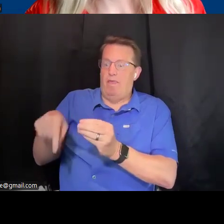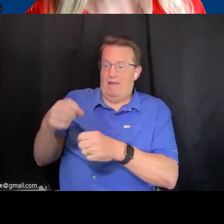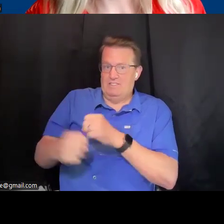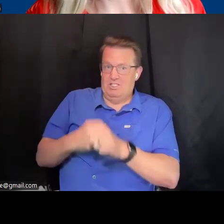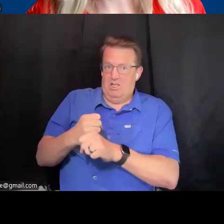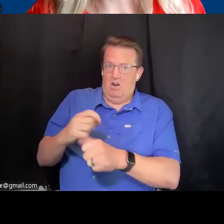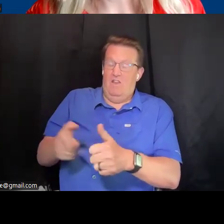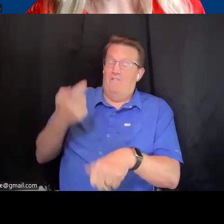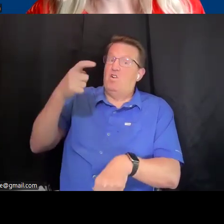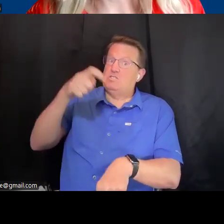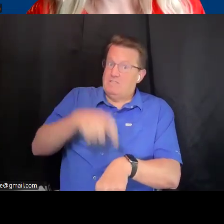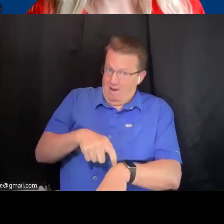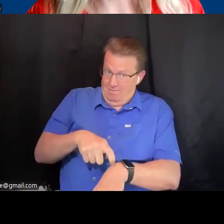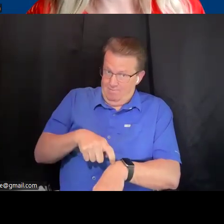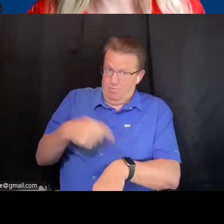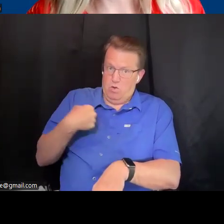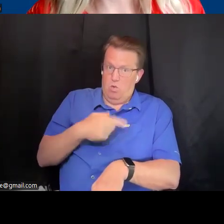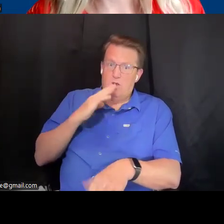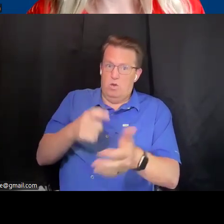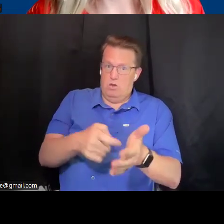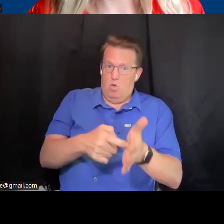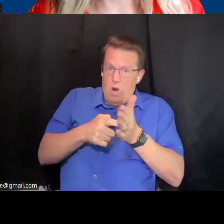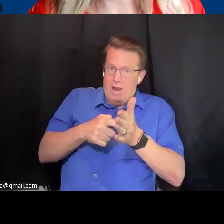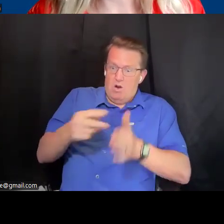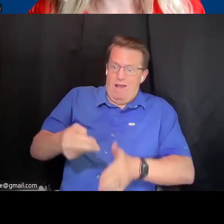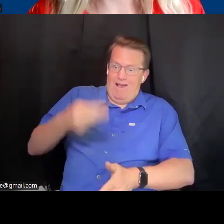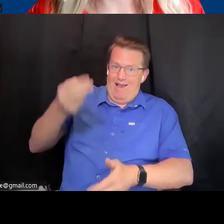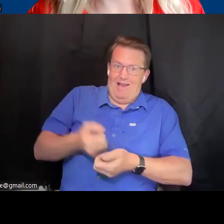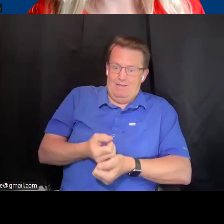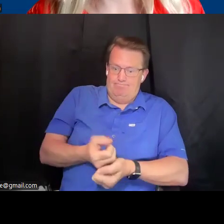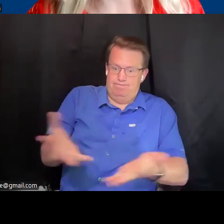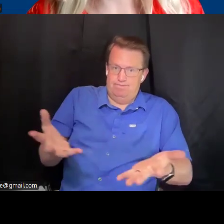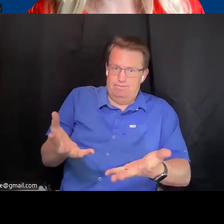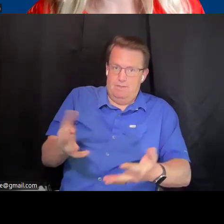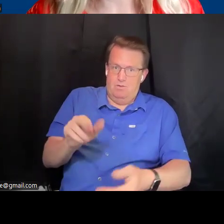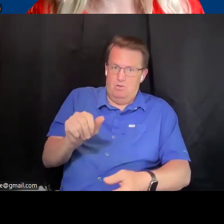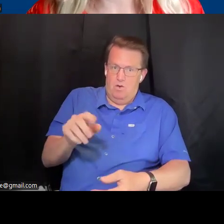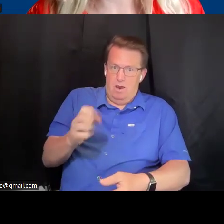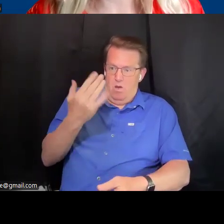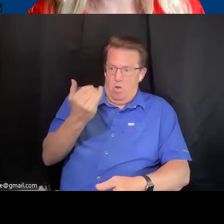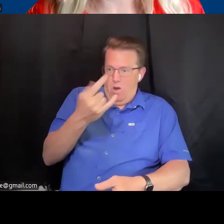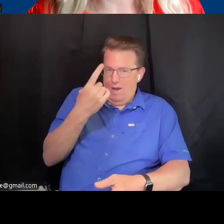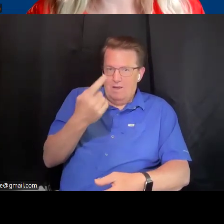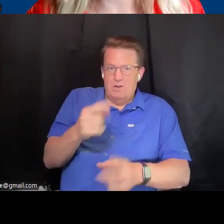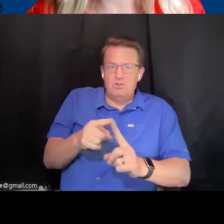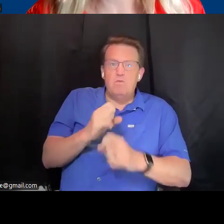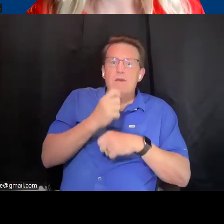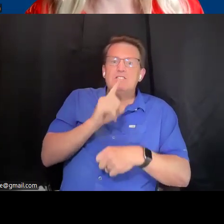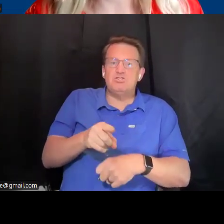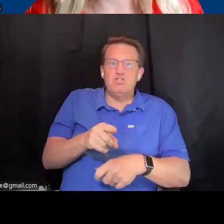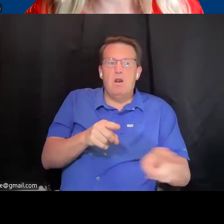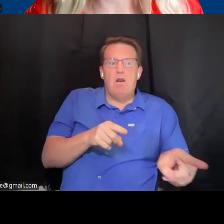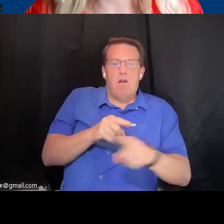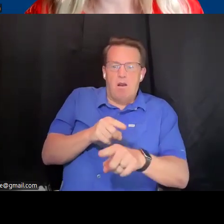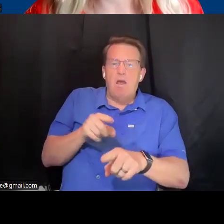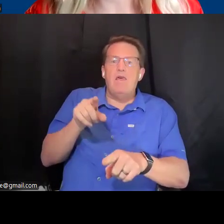going to require high expenditure rates to ensure that funding is going back into the communities that have proven they have